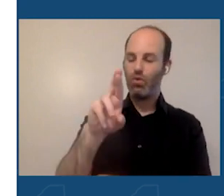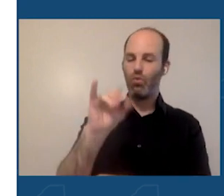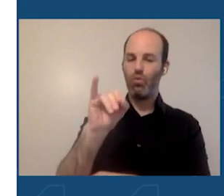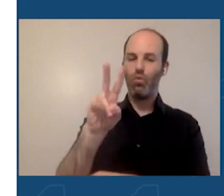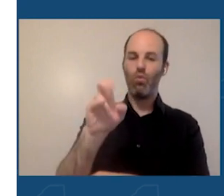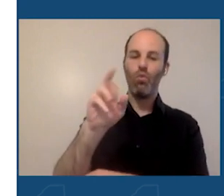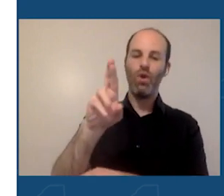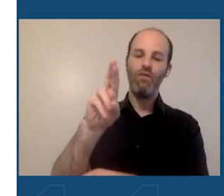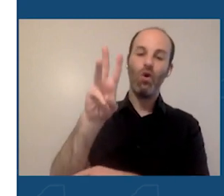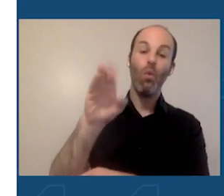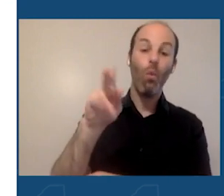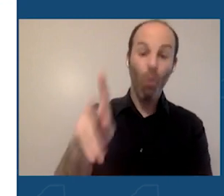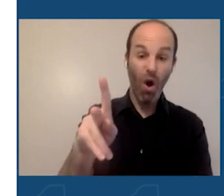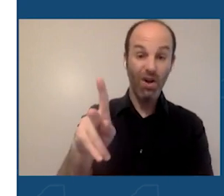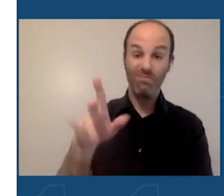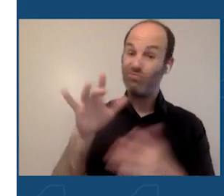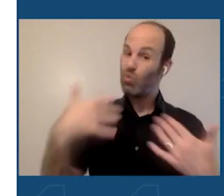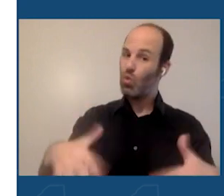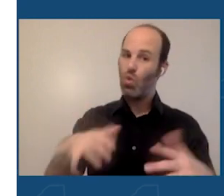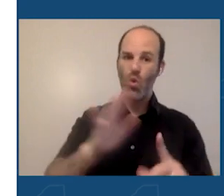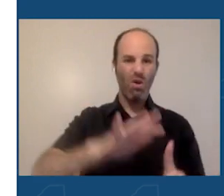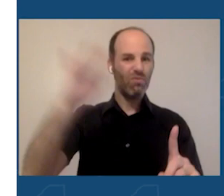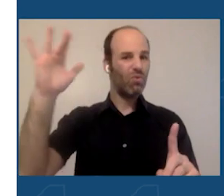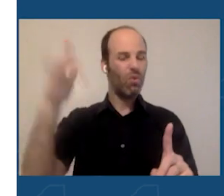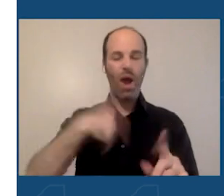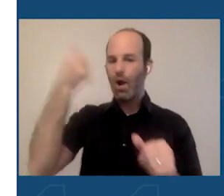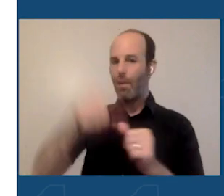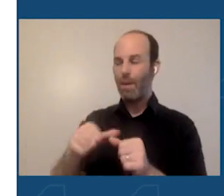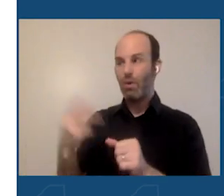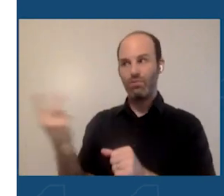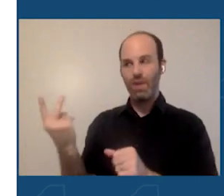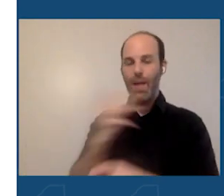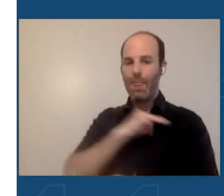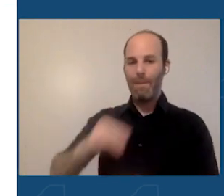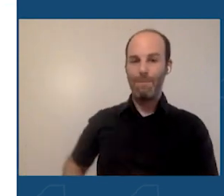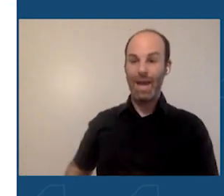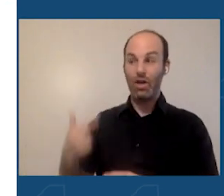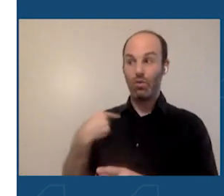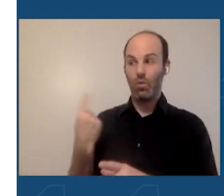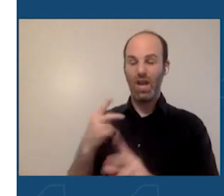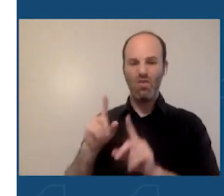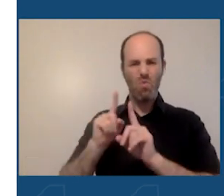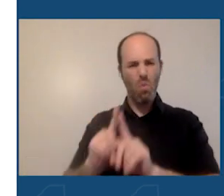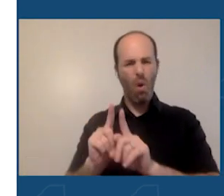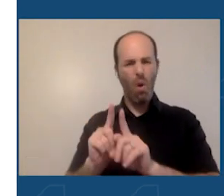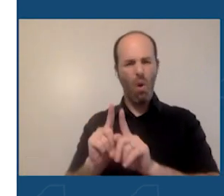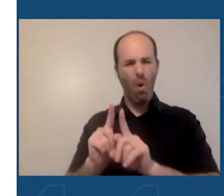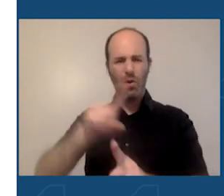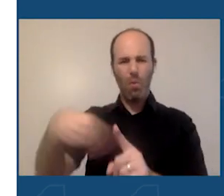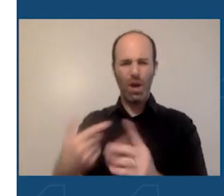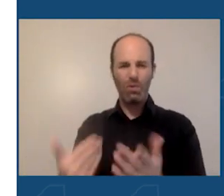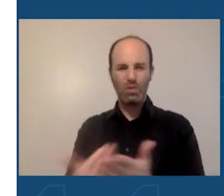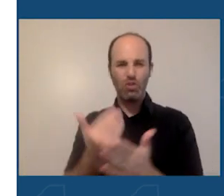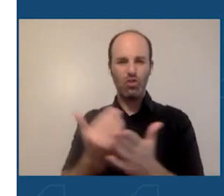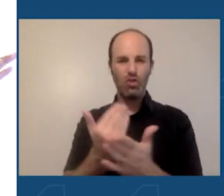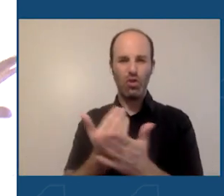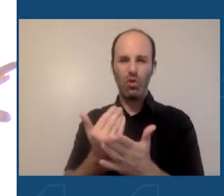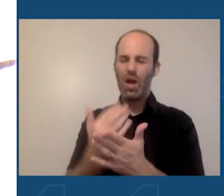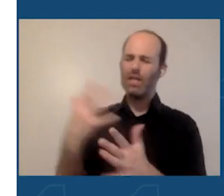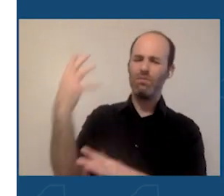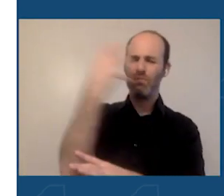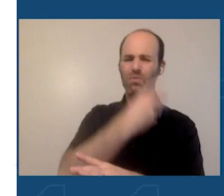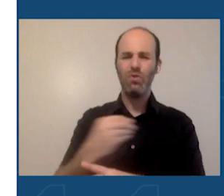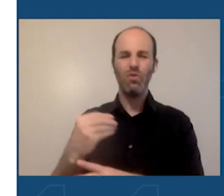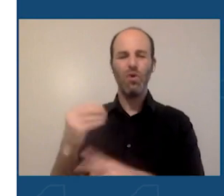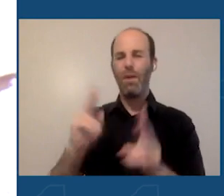was fairly new. And we talked about, how beautiful it was. And people, the boaters that came from elsewhere had a chance to walk along there and